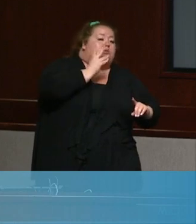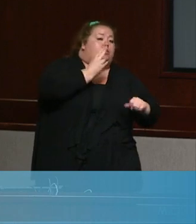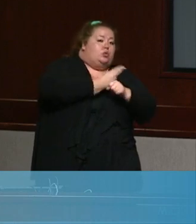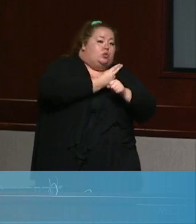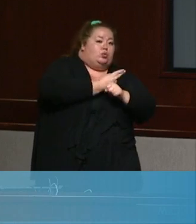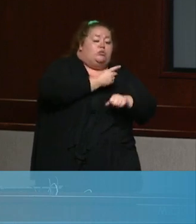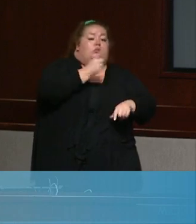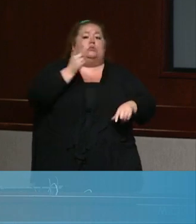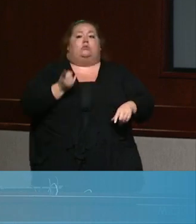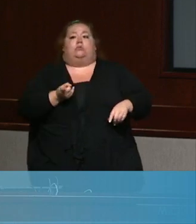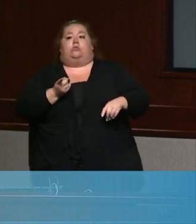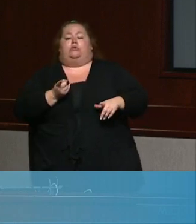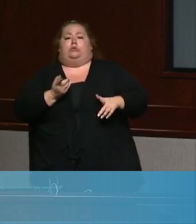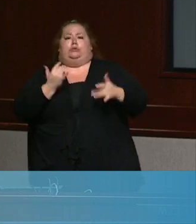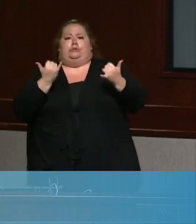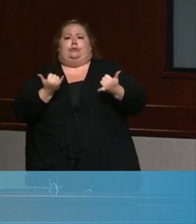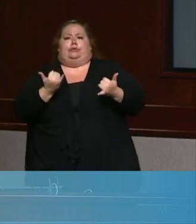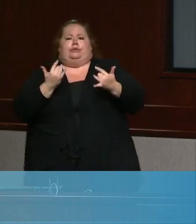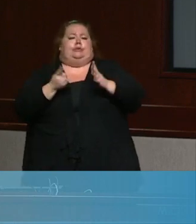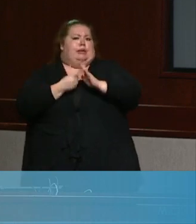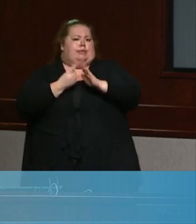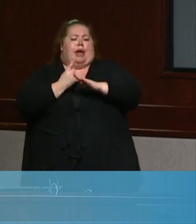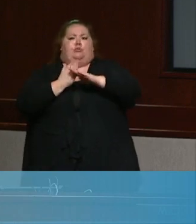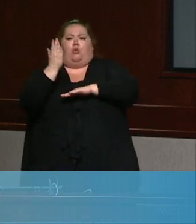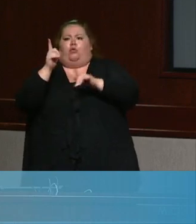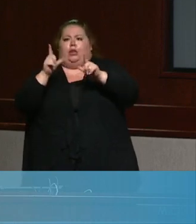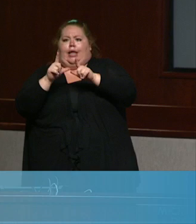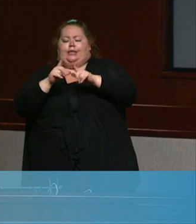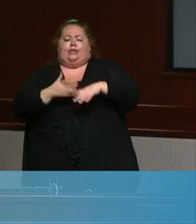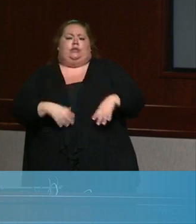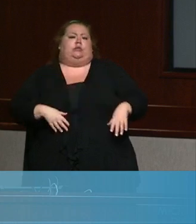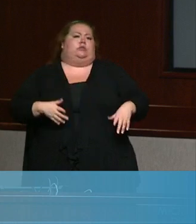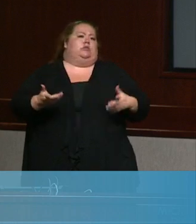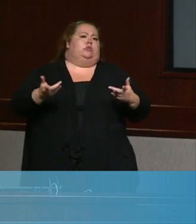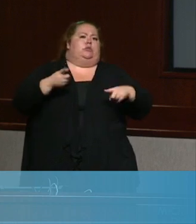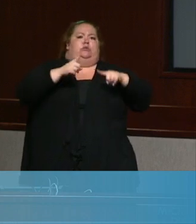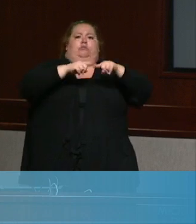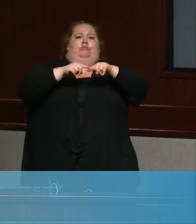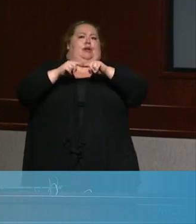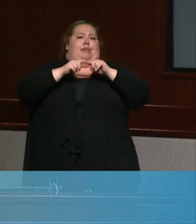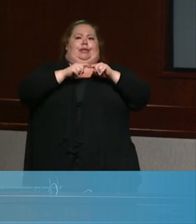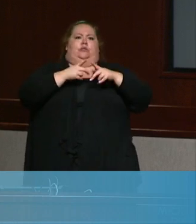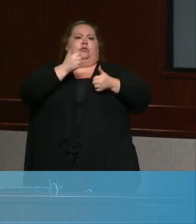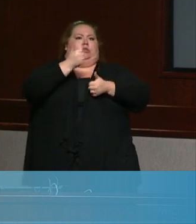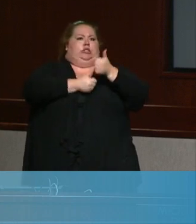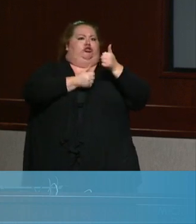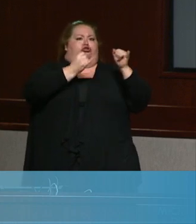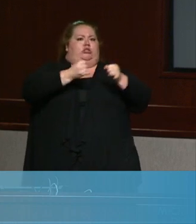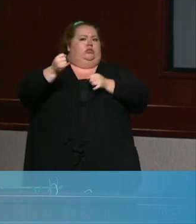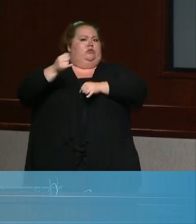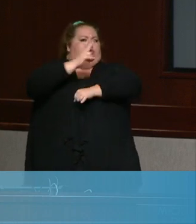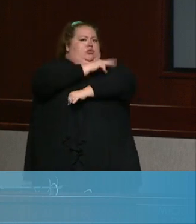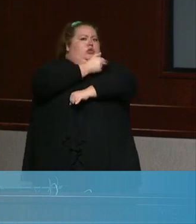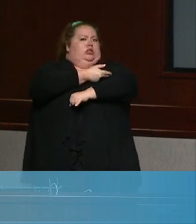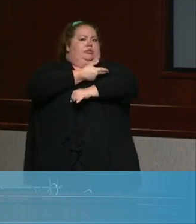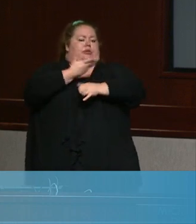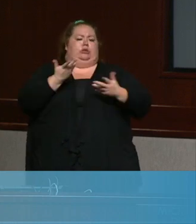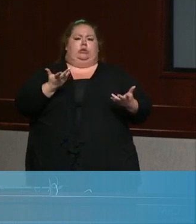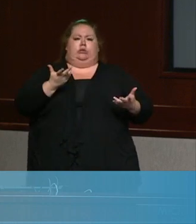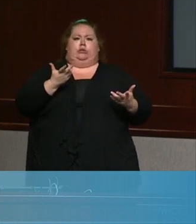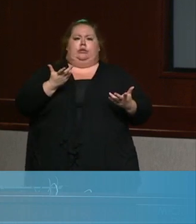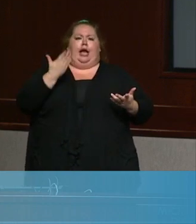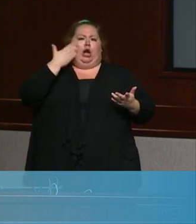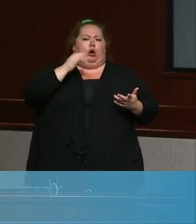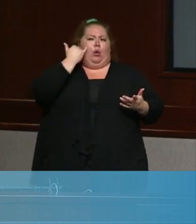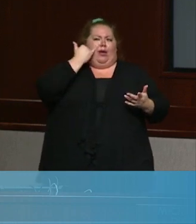numbers vary and are dynamic. They're kind of managed individually by each hospital. So, Mike, I'm not quite sure I